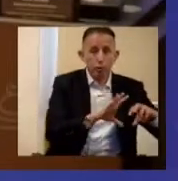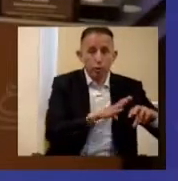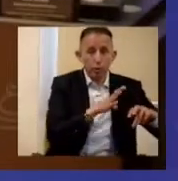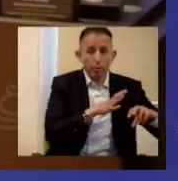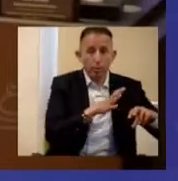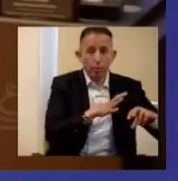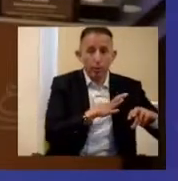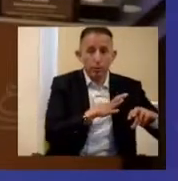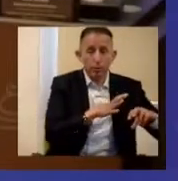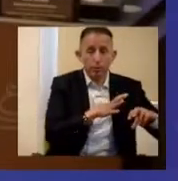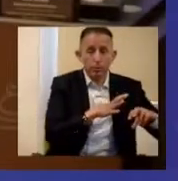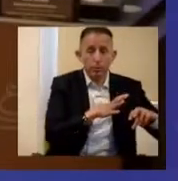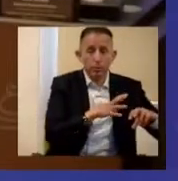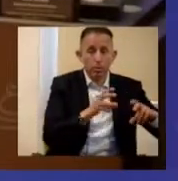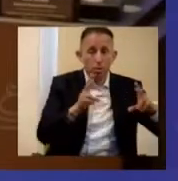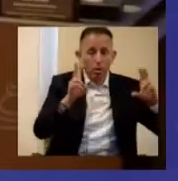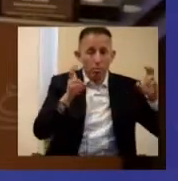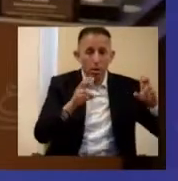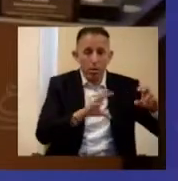It may be very helpful.